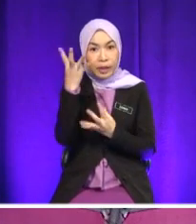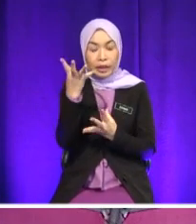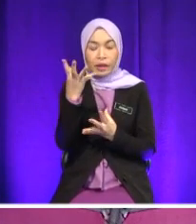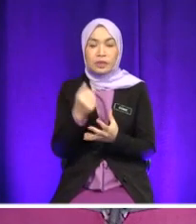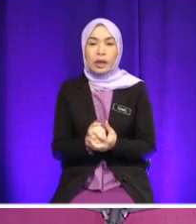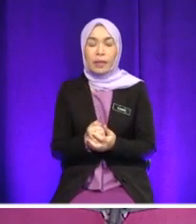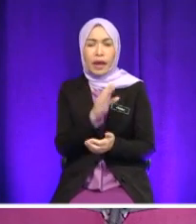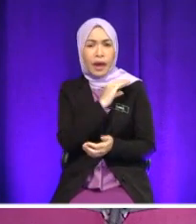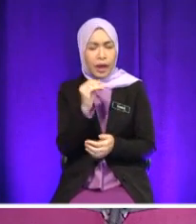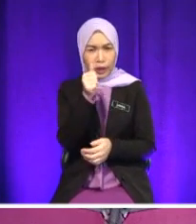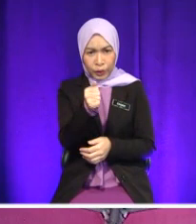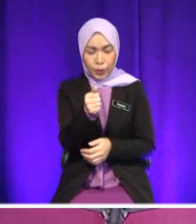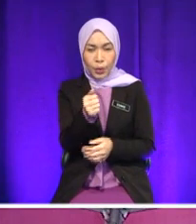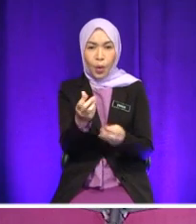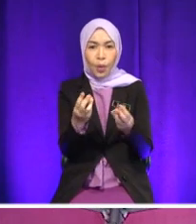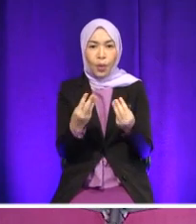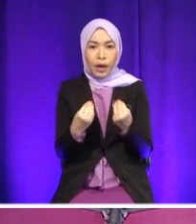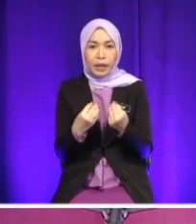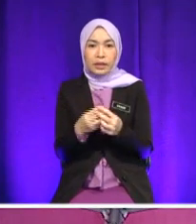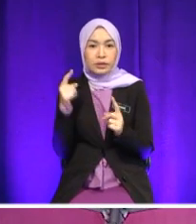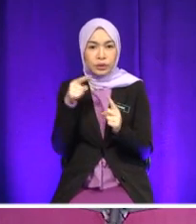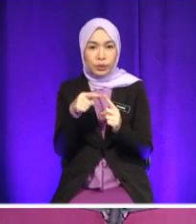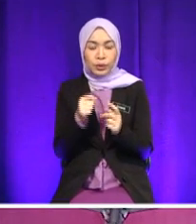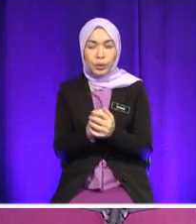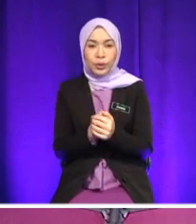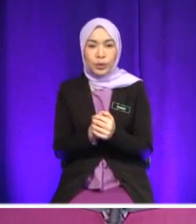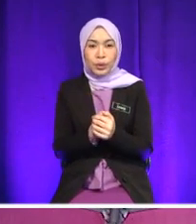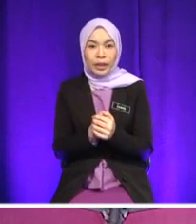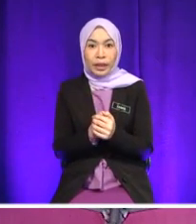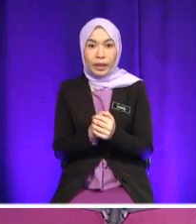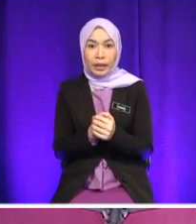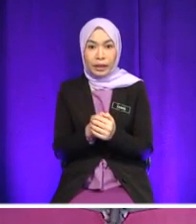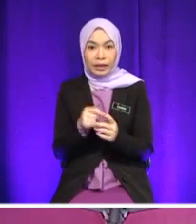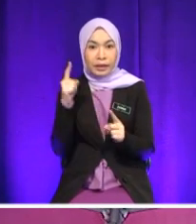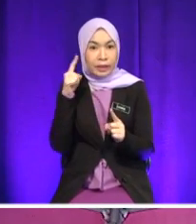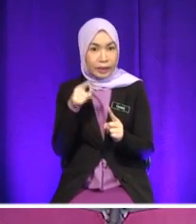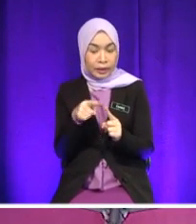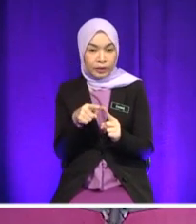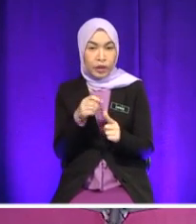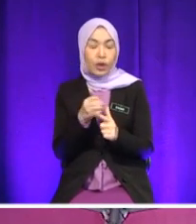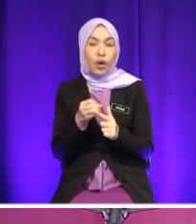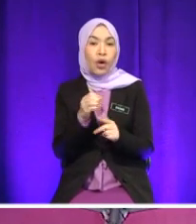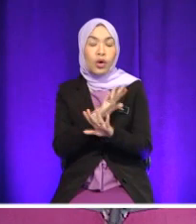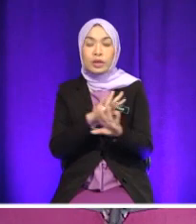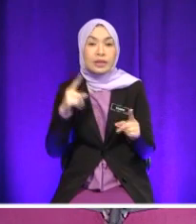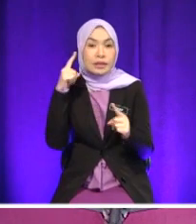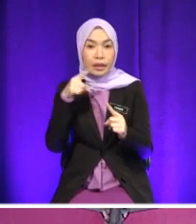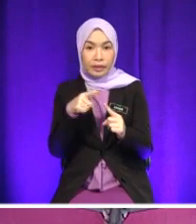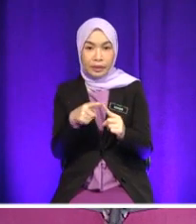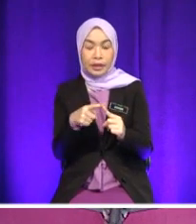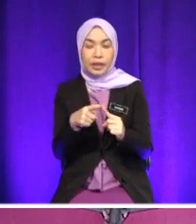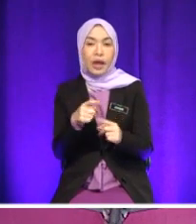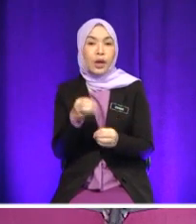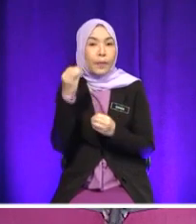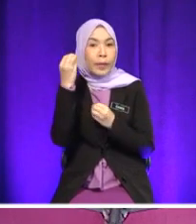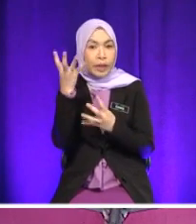can use the language bank and then you can rephrase a little bit of your friend's idea. So you can say that it is true that, and then you combine with